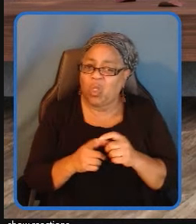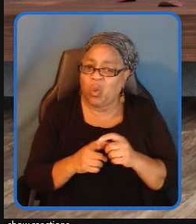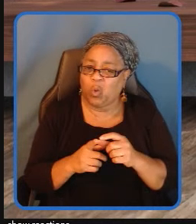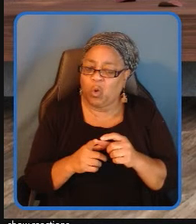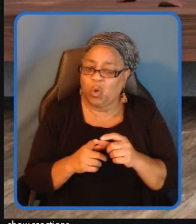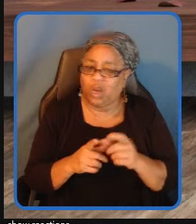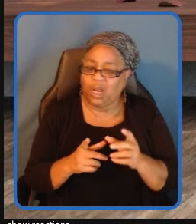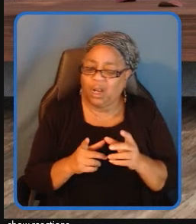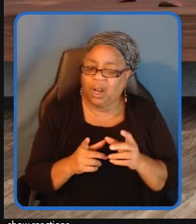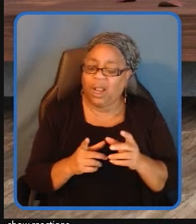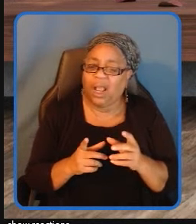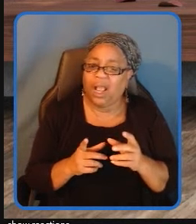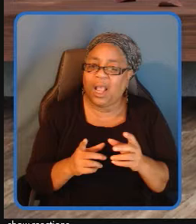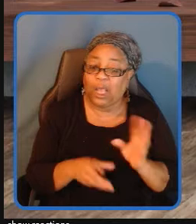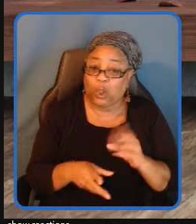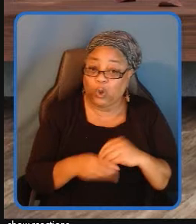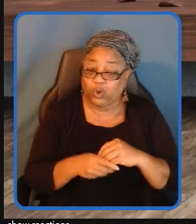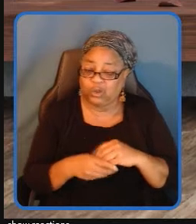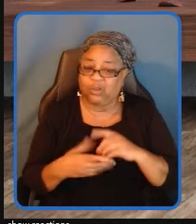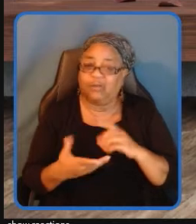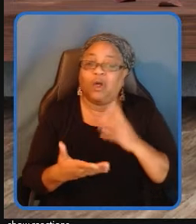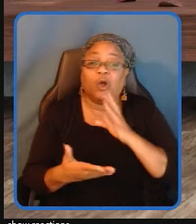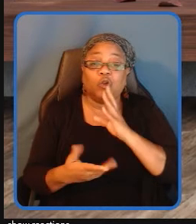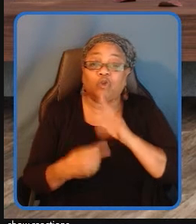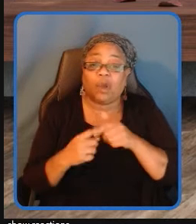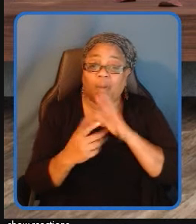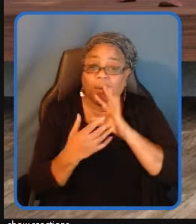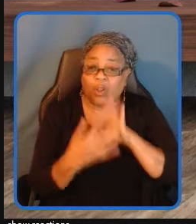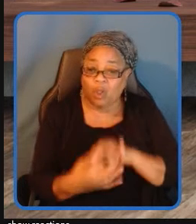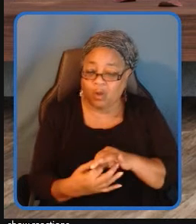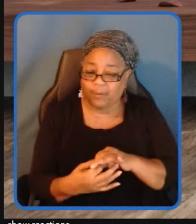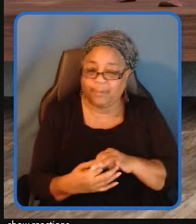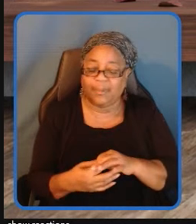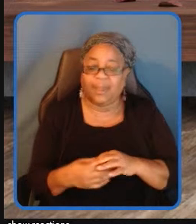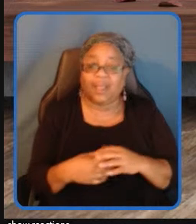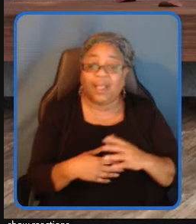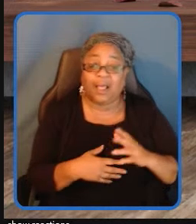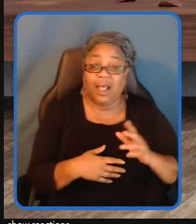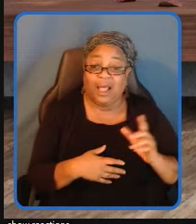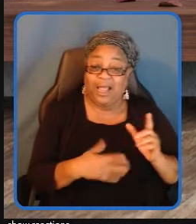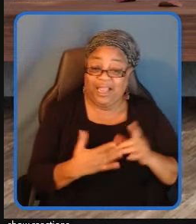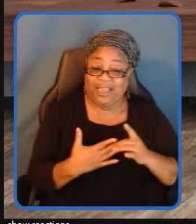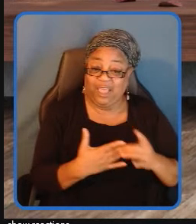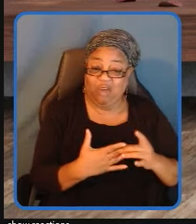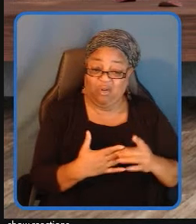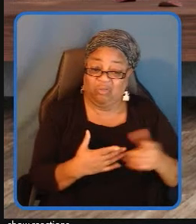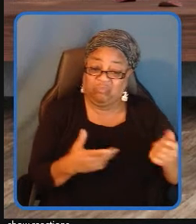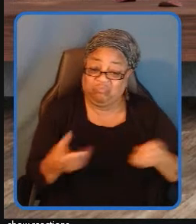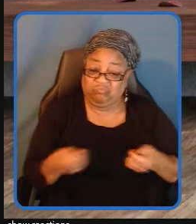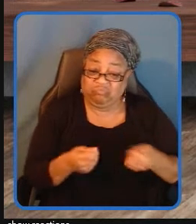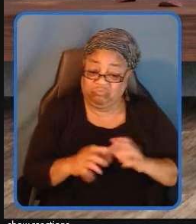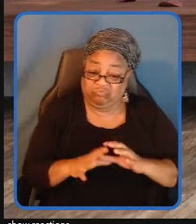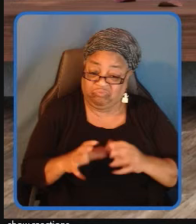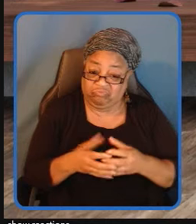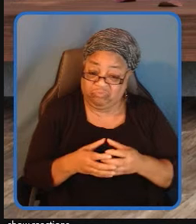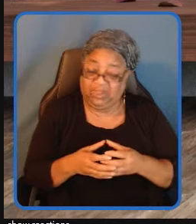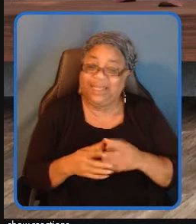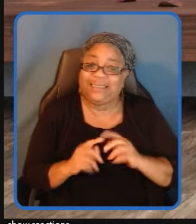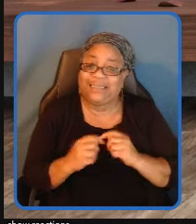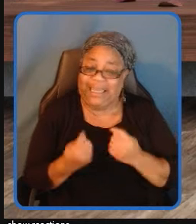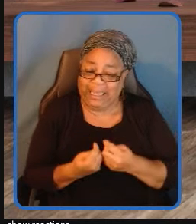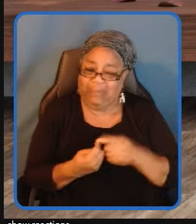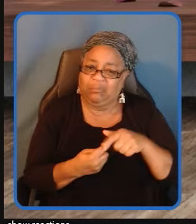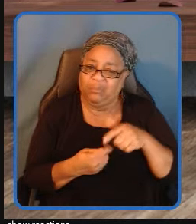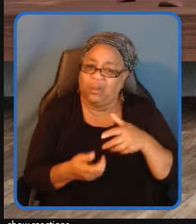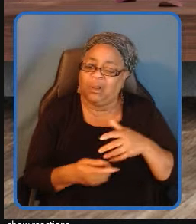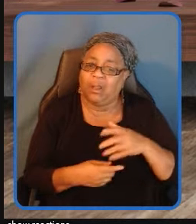Yeah. Because in a sense, a leader brings together a team and makes them feel like they belong. And in belonging, the heart of belonging,